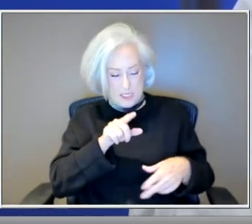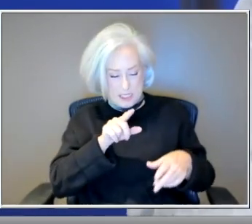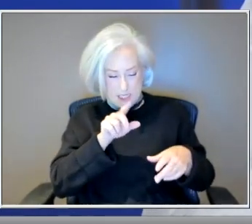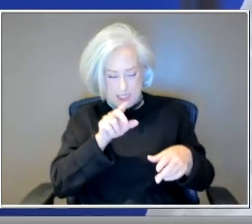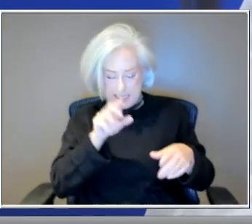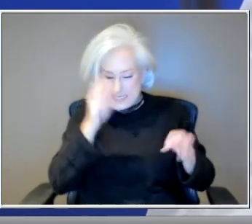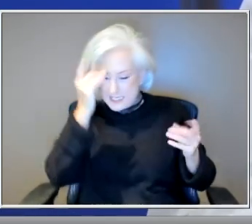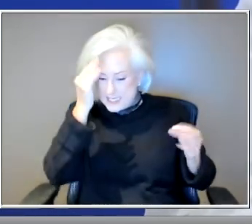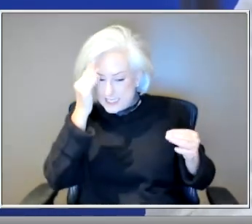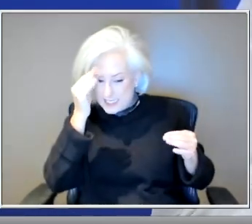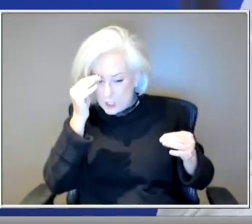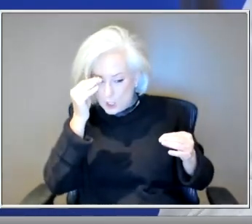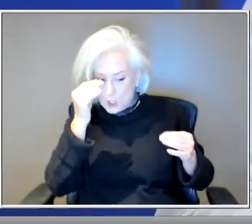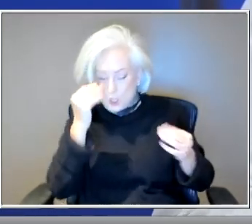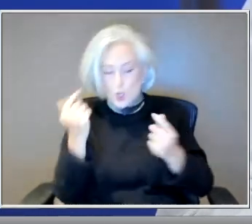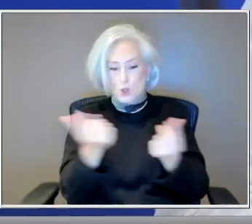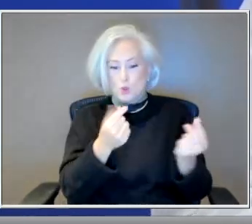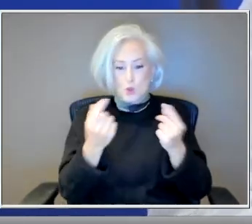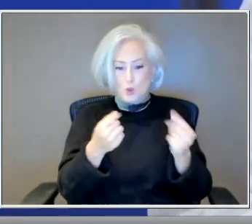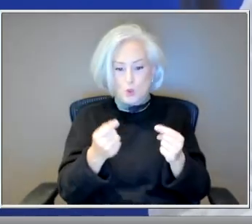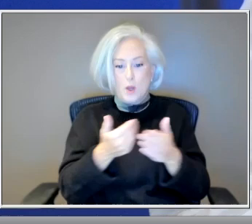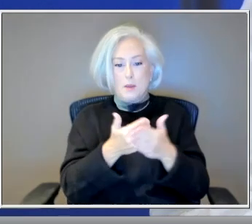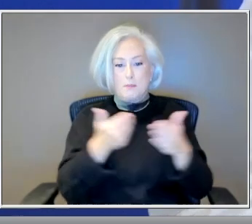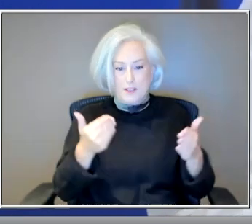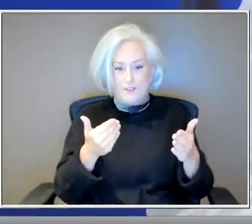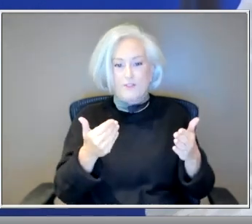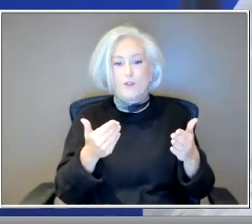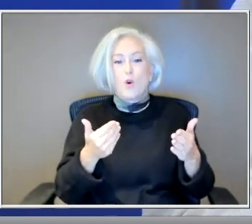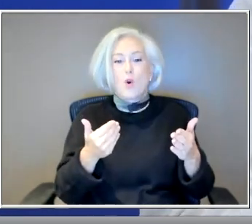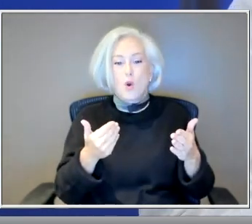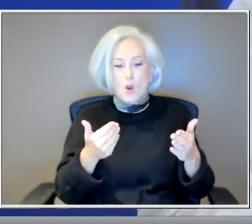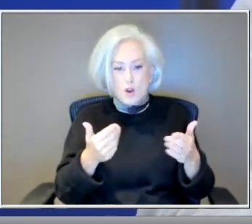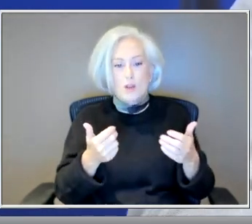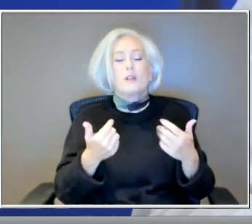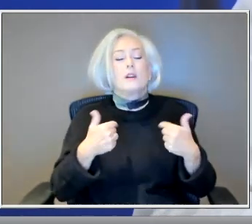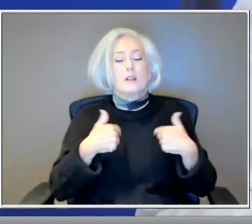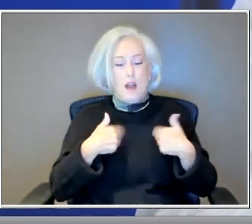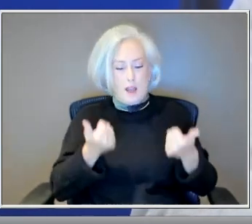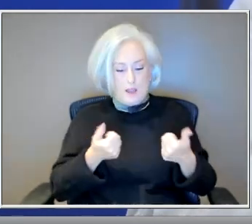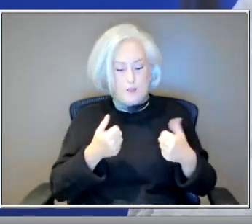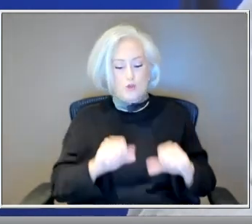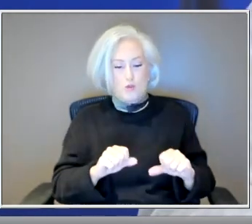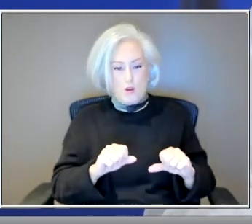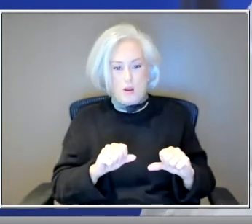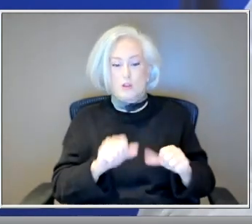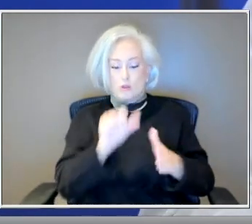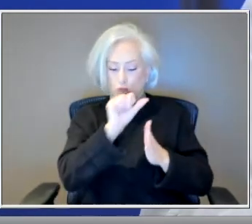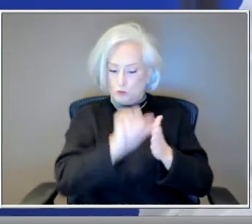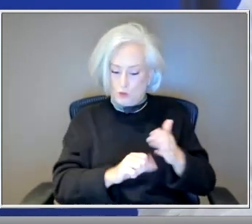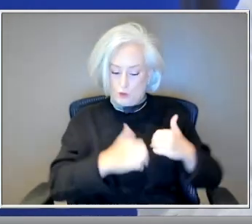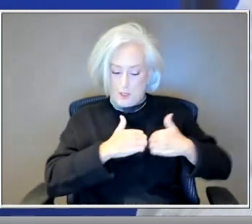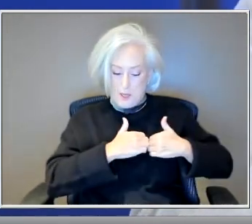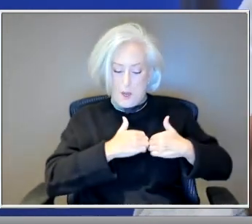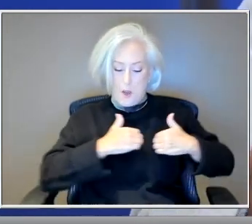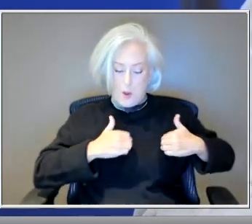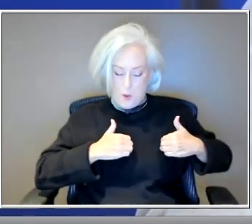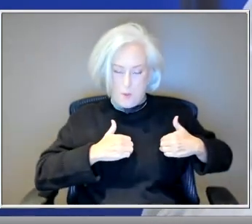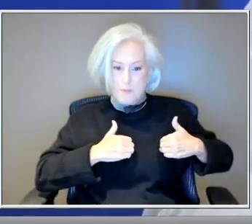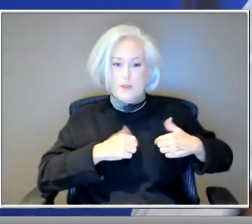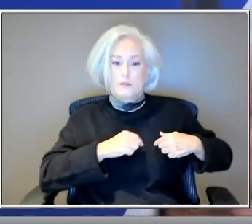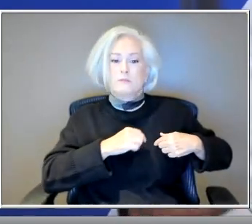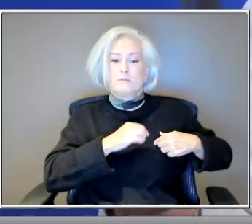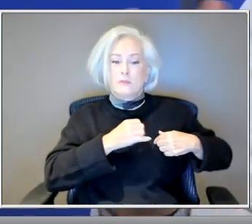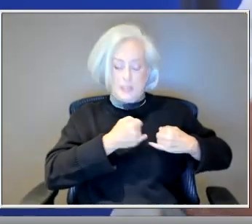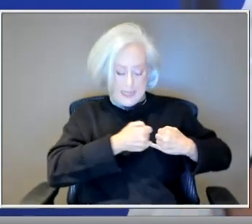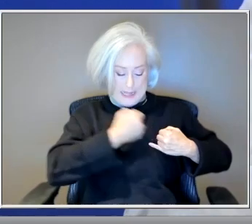tools inside the heart and started to, work these leads out. And sure enough, we presented her case, at this conference, and there